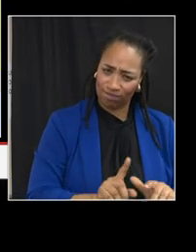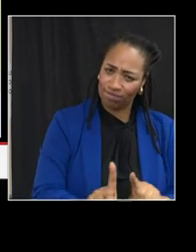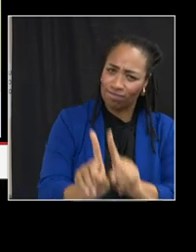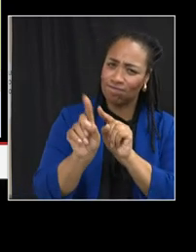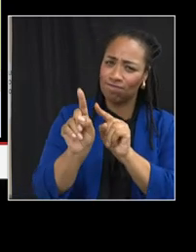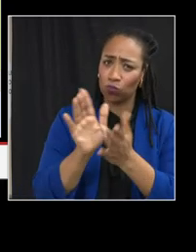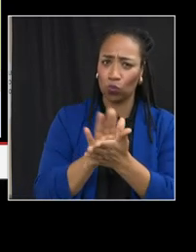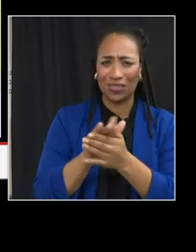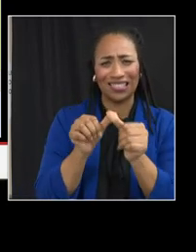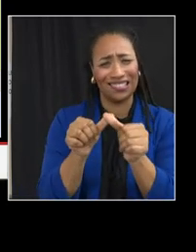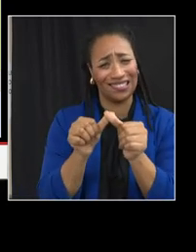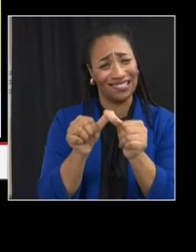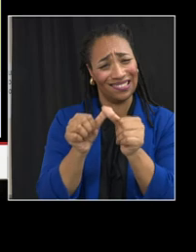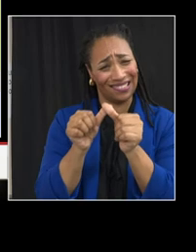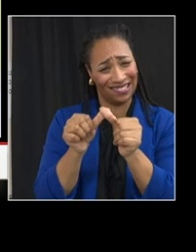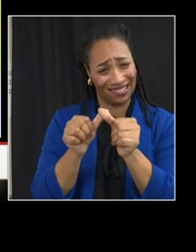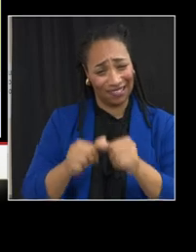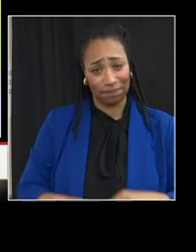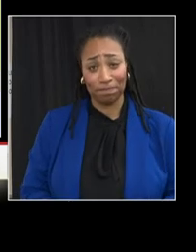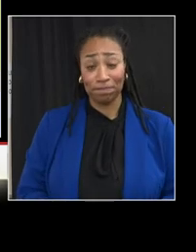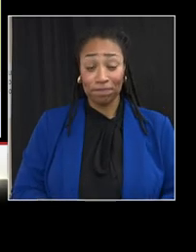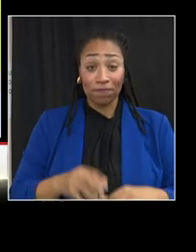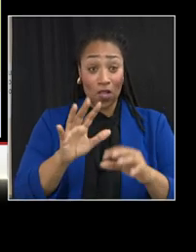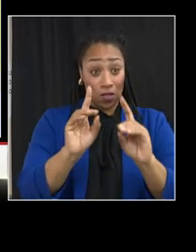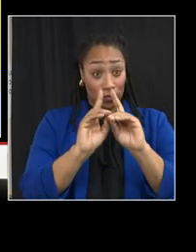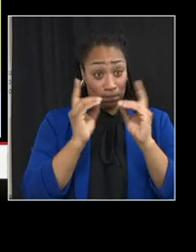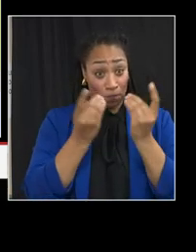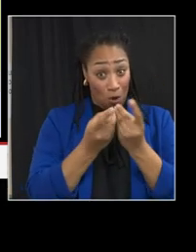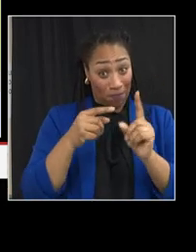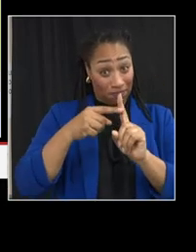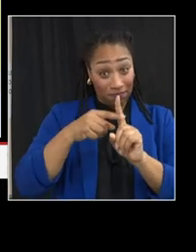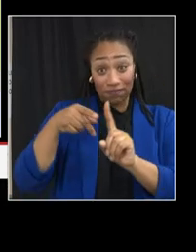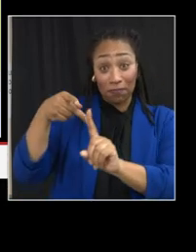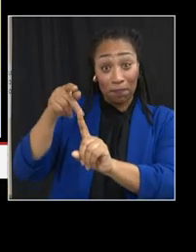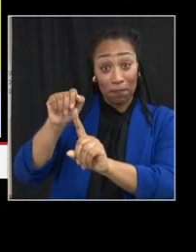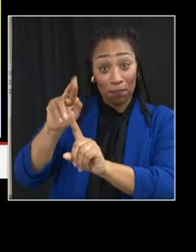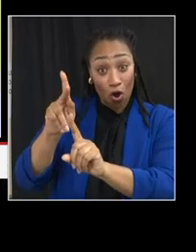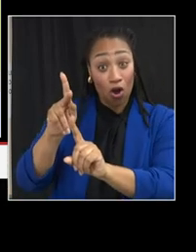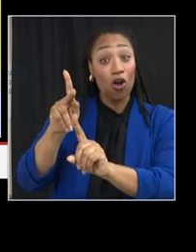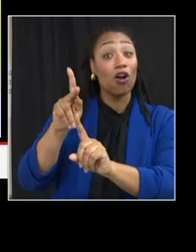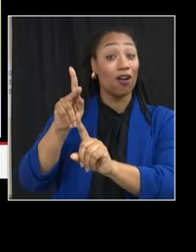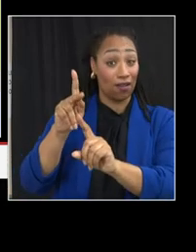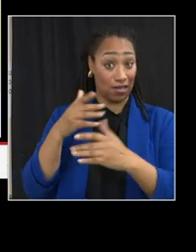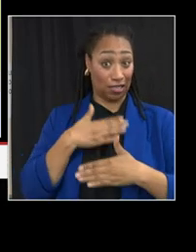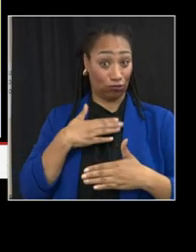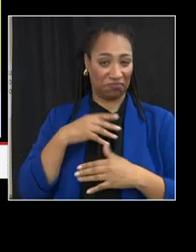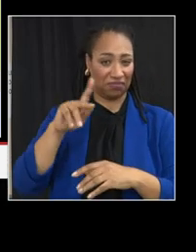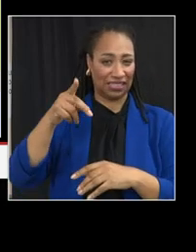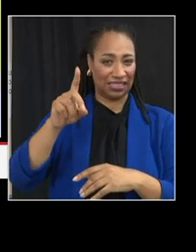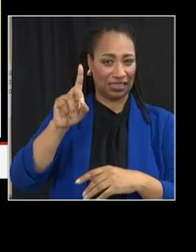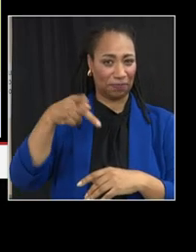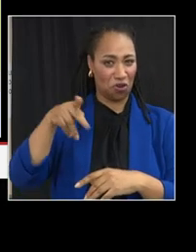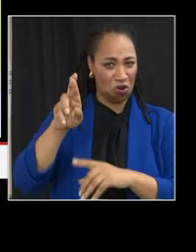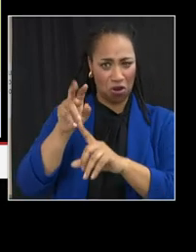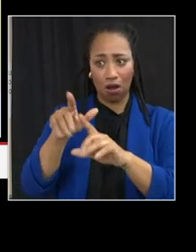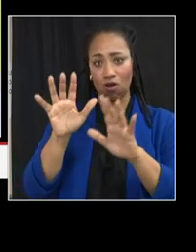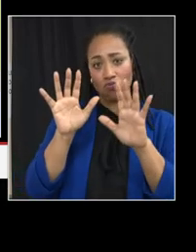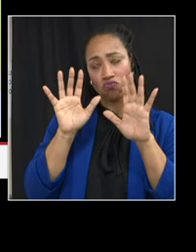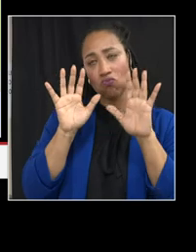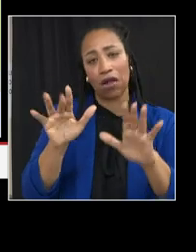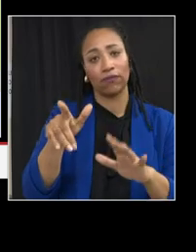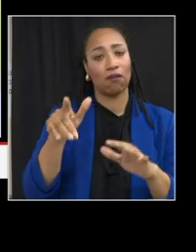and Recreation, one of the 37,000 outstanding DC government employee